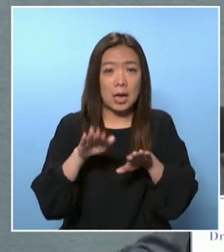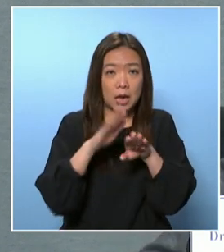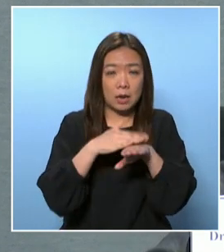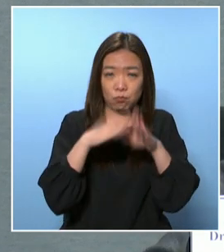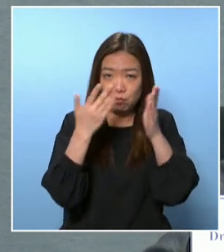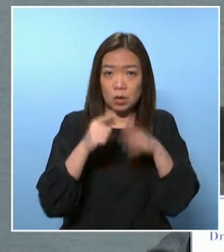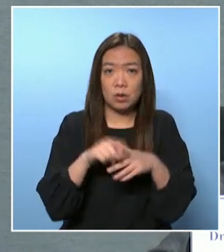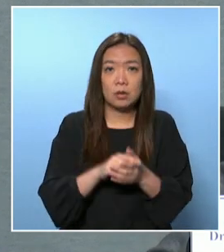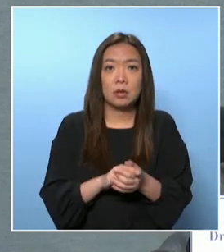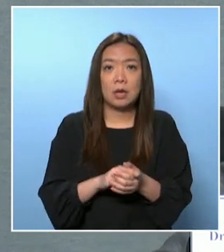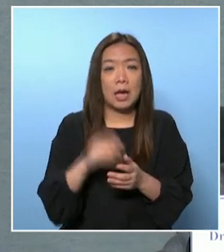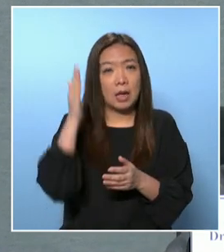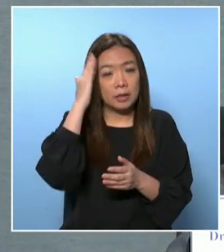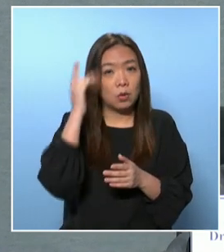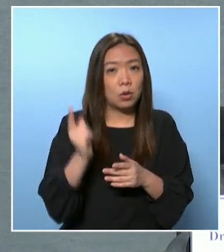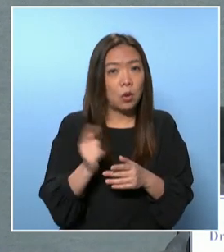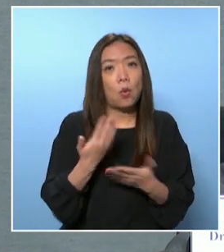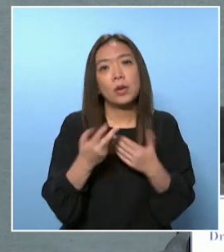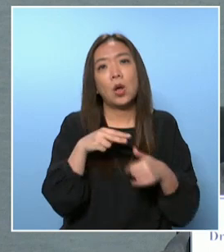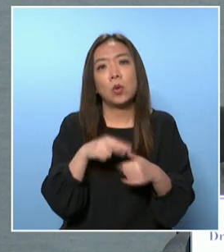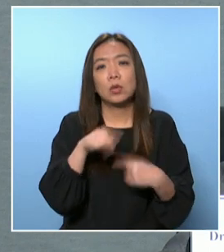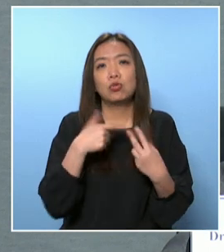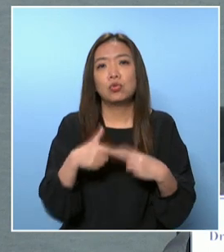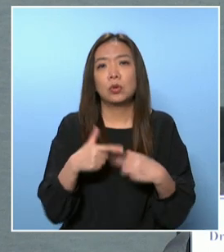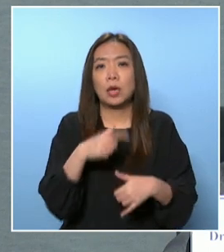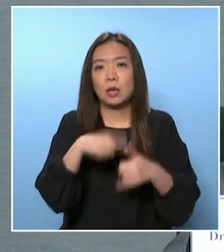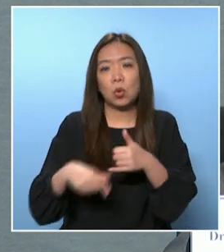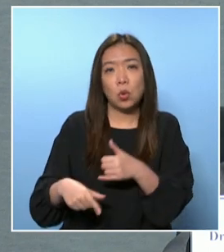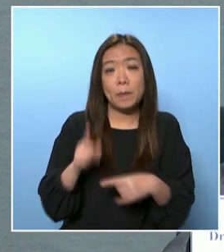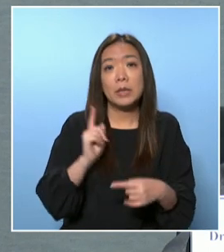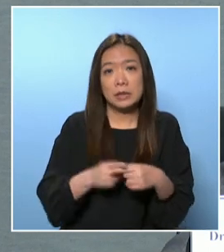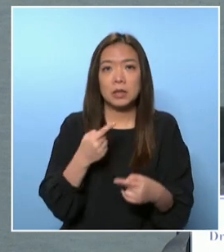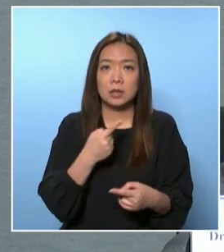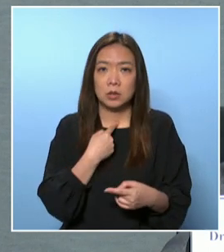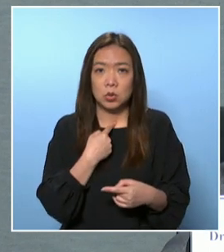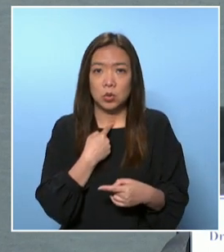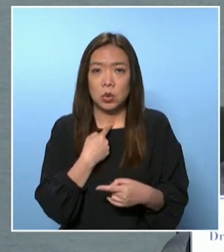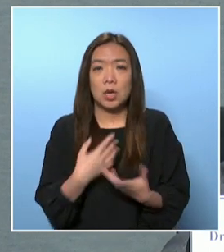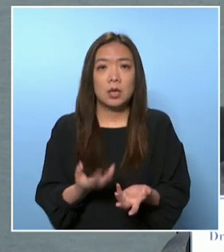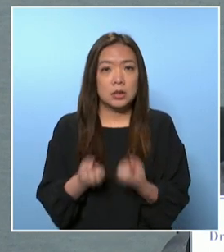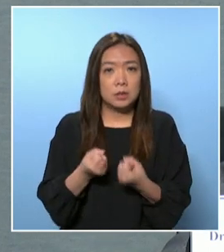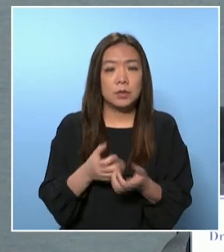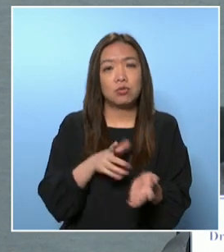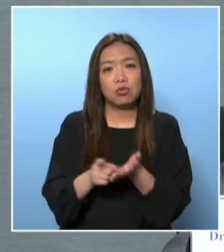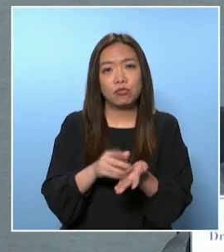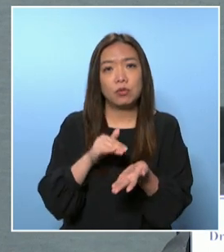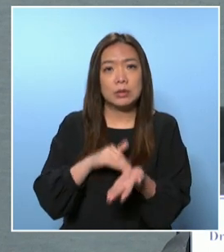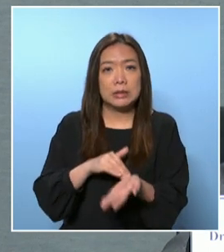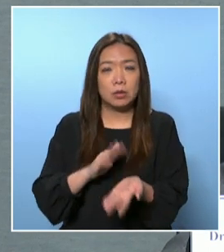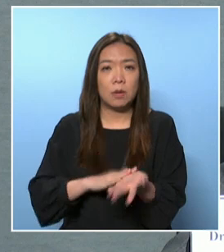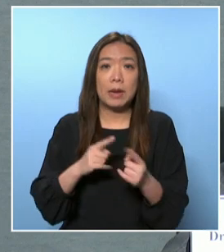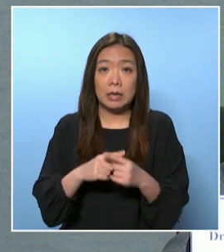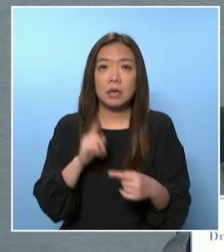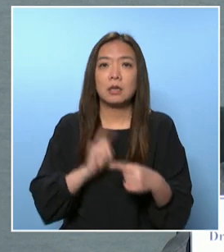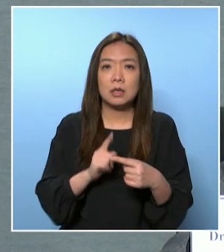Like at the upstream, we can control the referral of cases. We have to make sure that